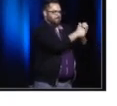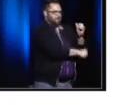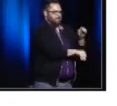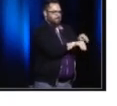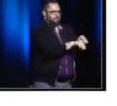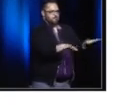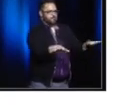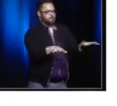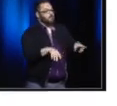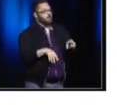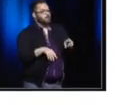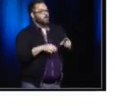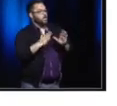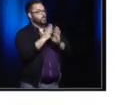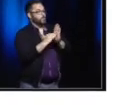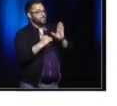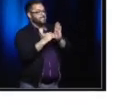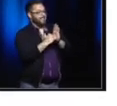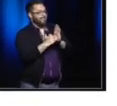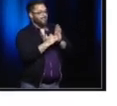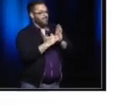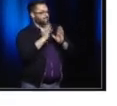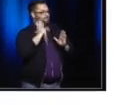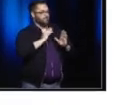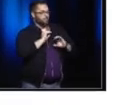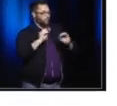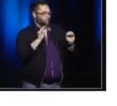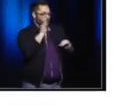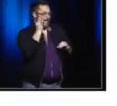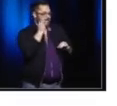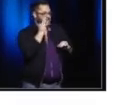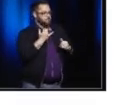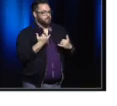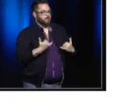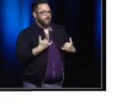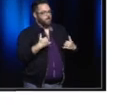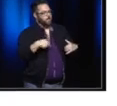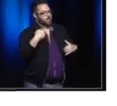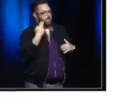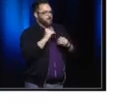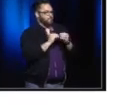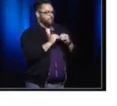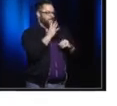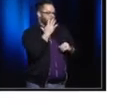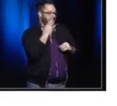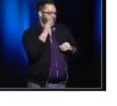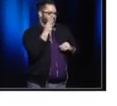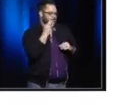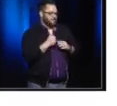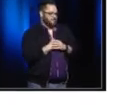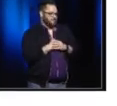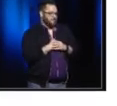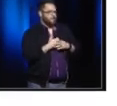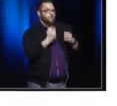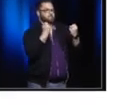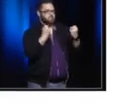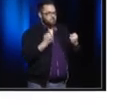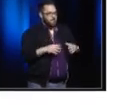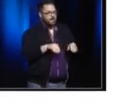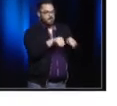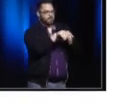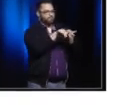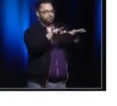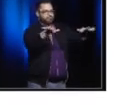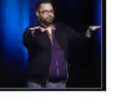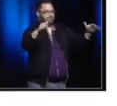Zealand and are an invasive mammal. We have high levels of pet cat ownership, but also many feral and stray cats. There's